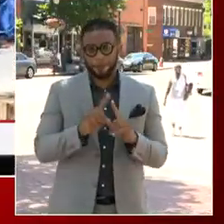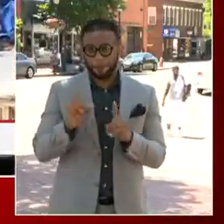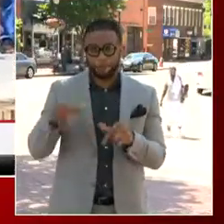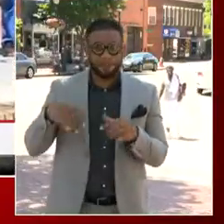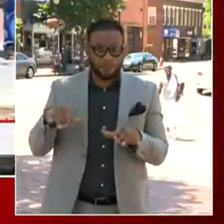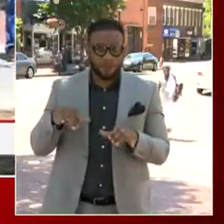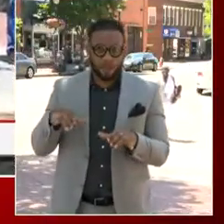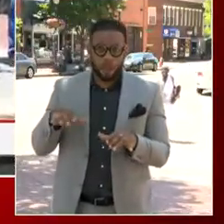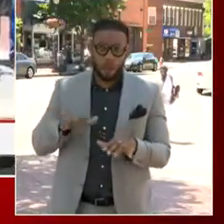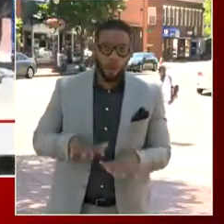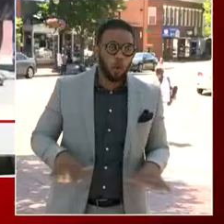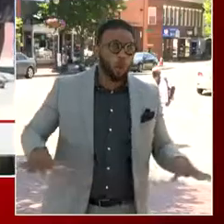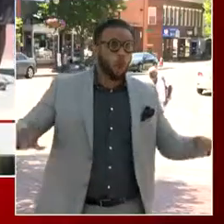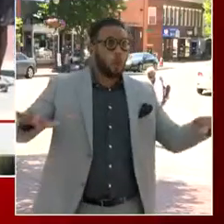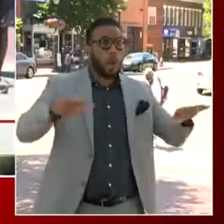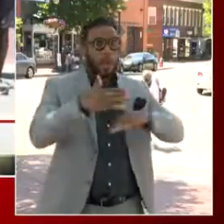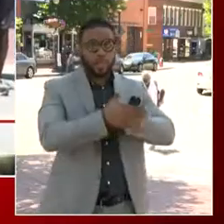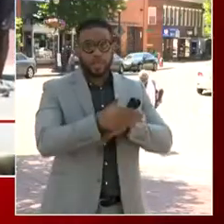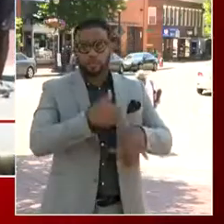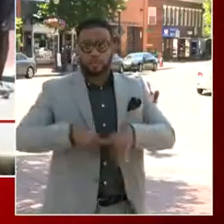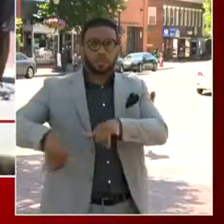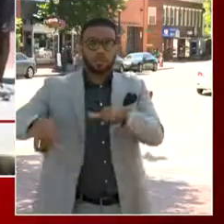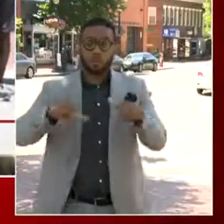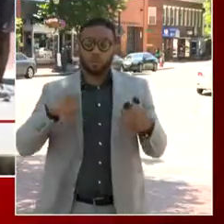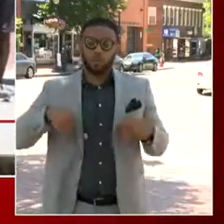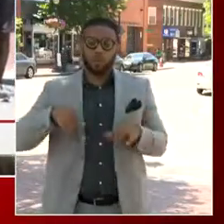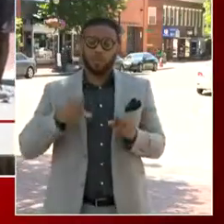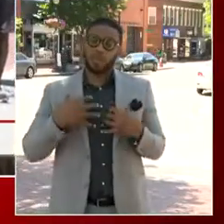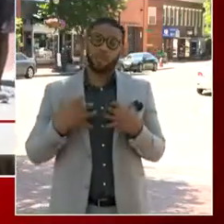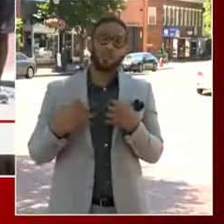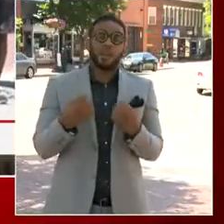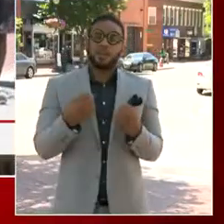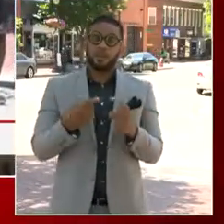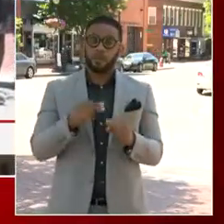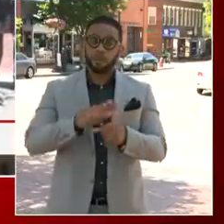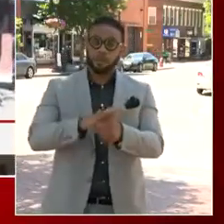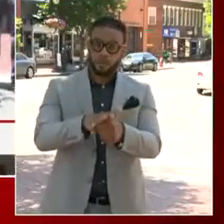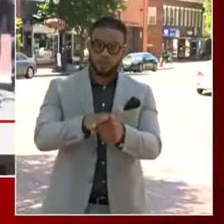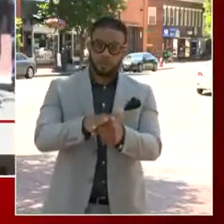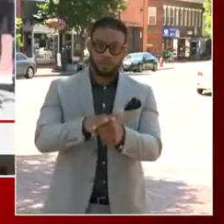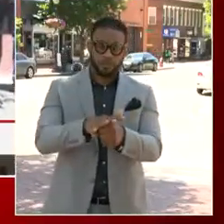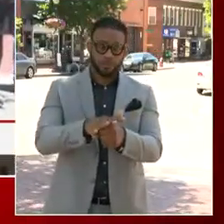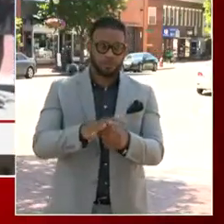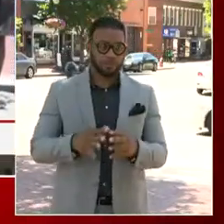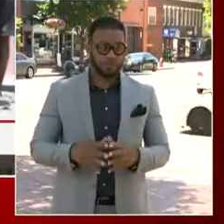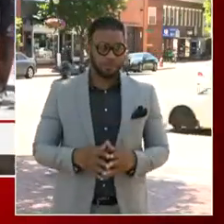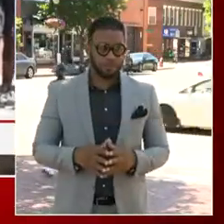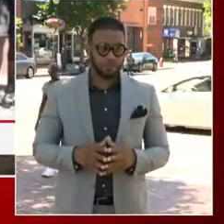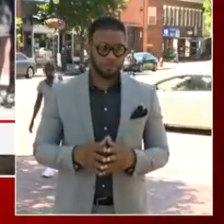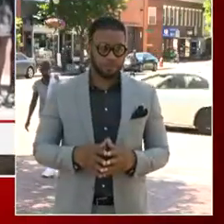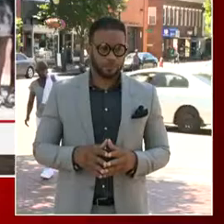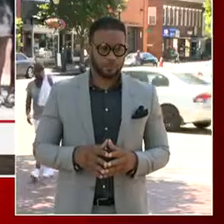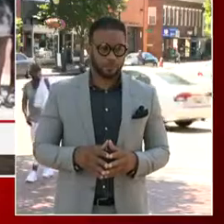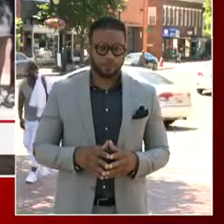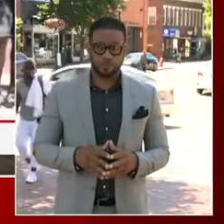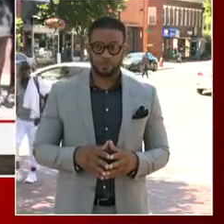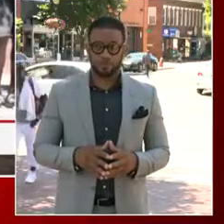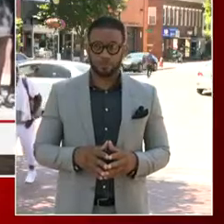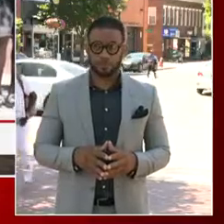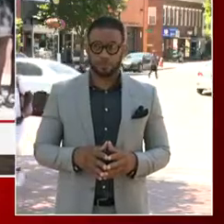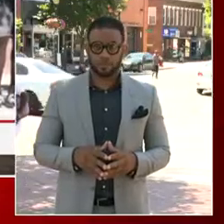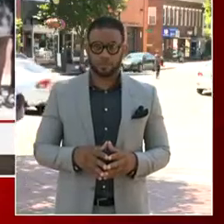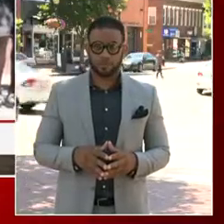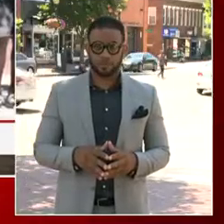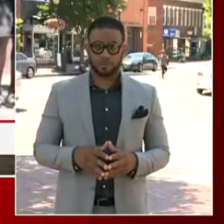have done around the country, so that we can recover from COVID-19. As has been